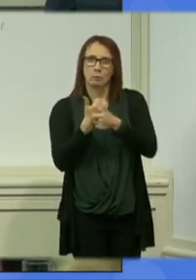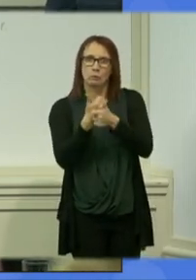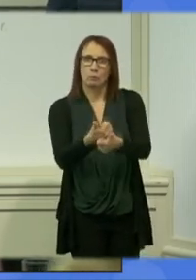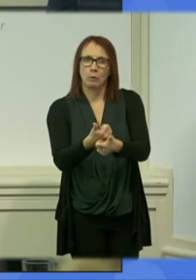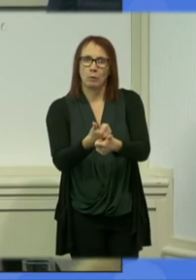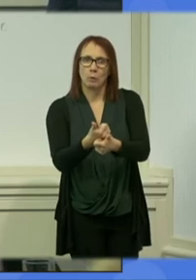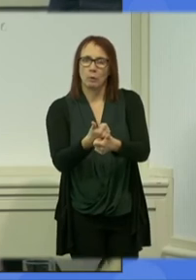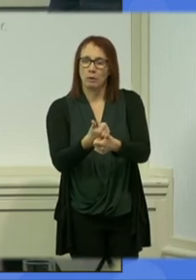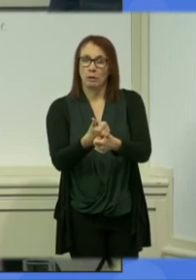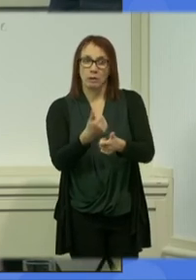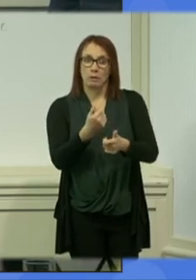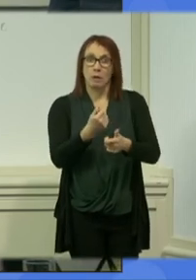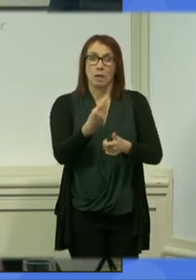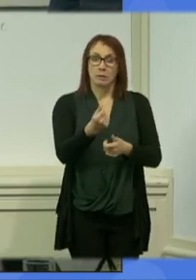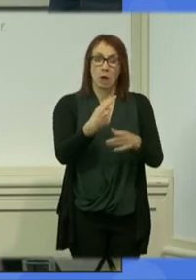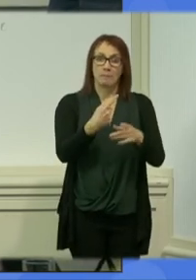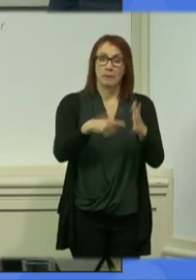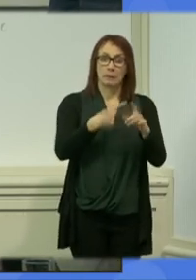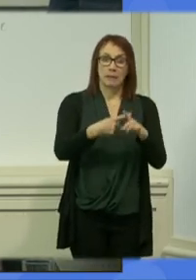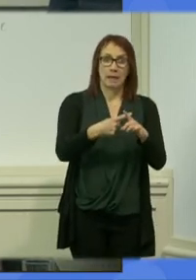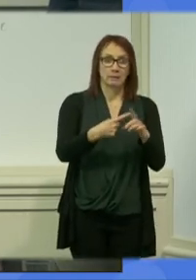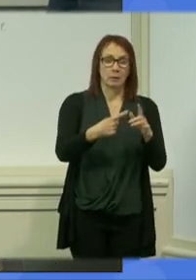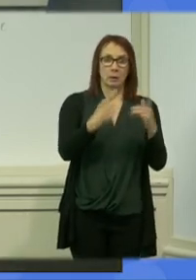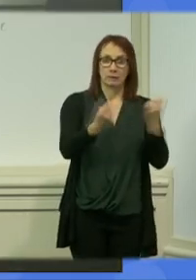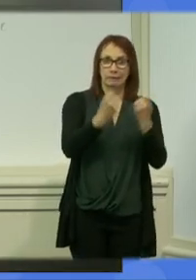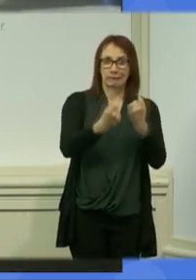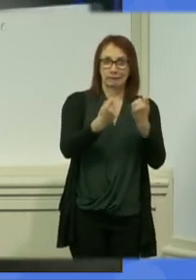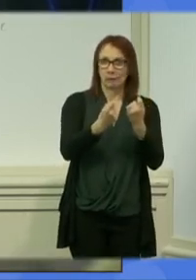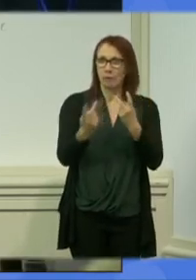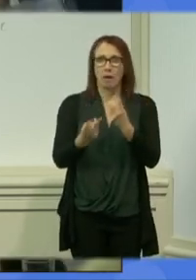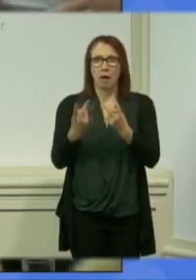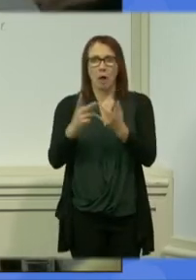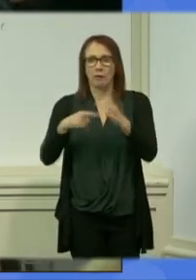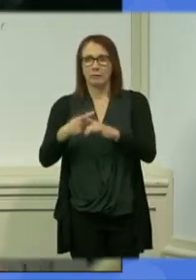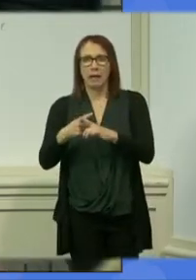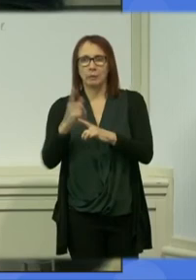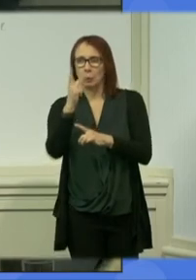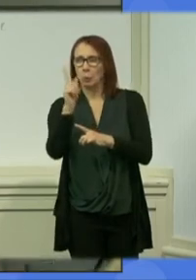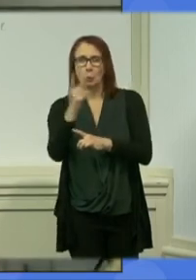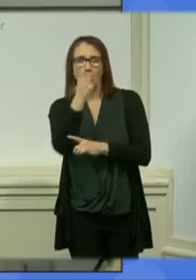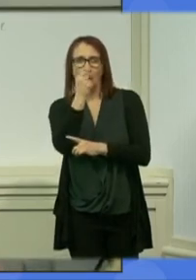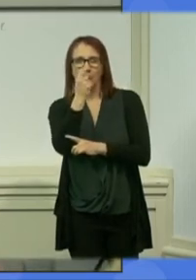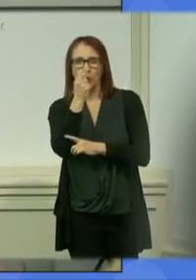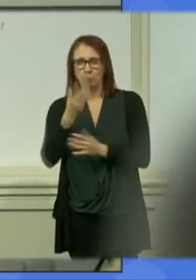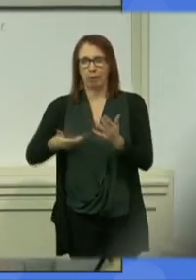and others that could be introduced and talk about the purpose they could be for. So, Laurie.